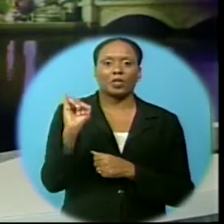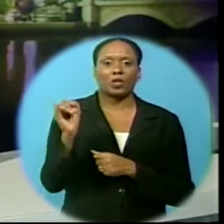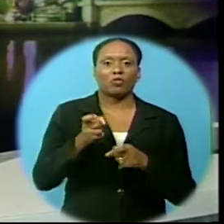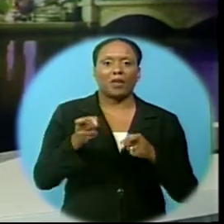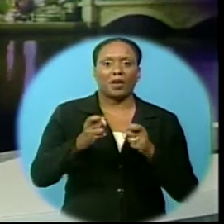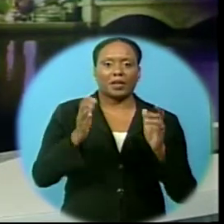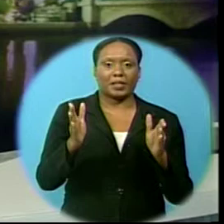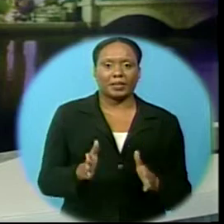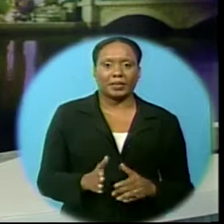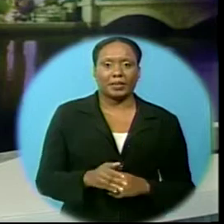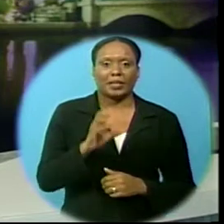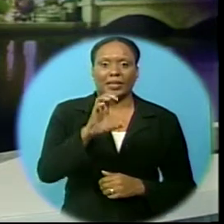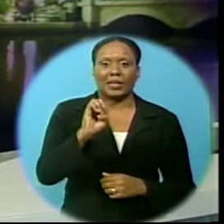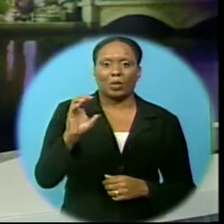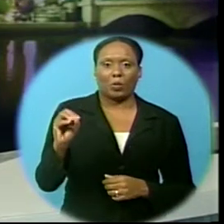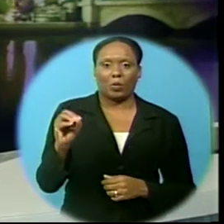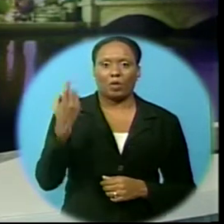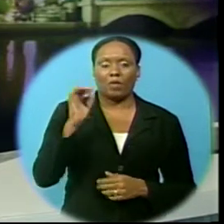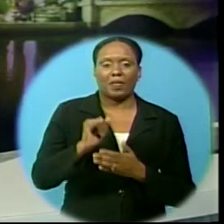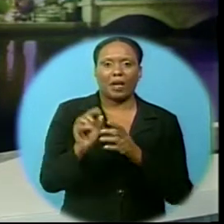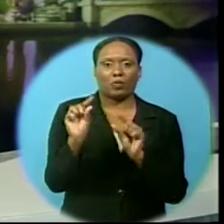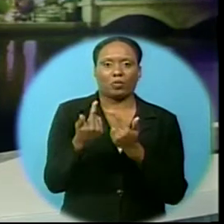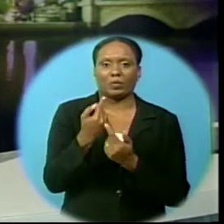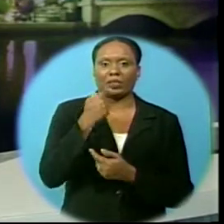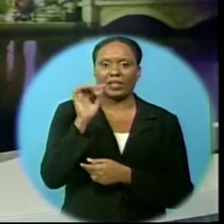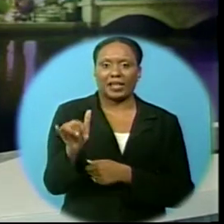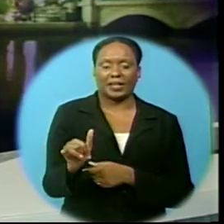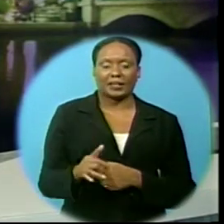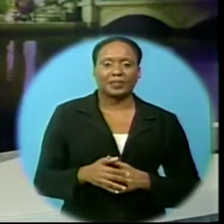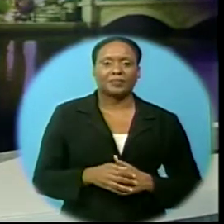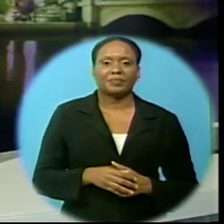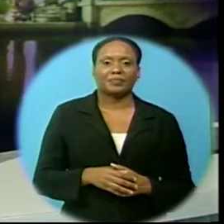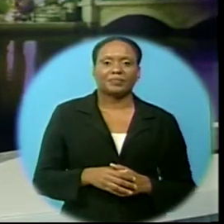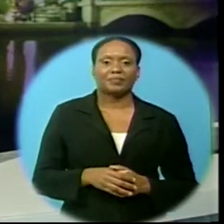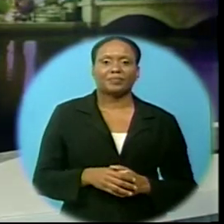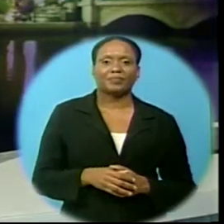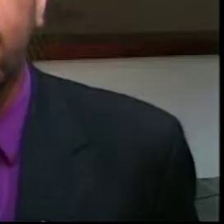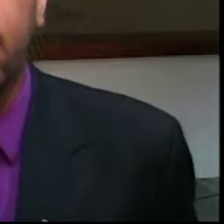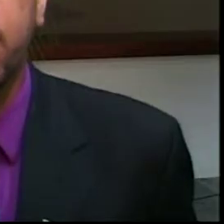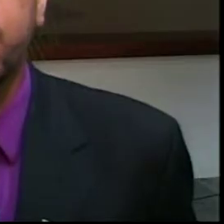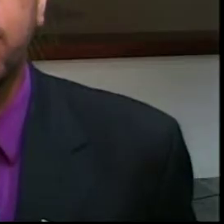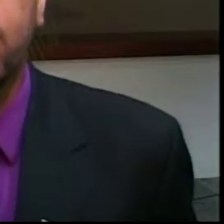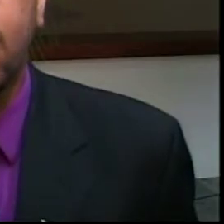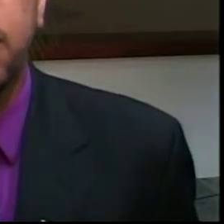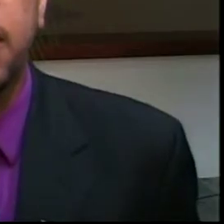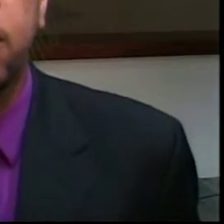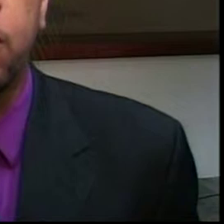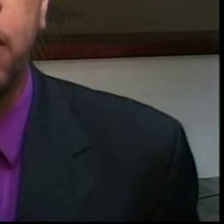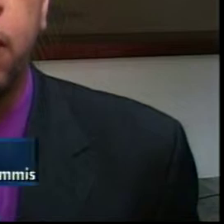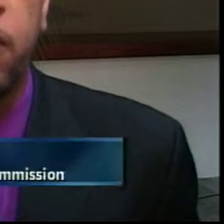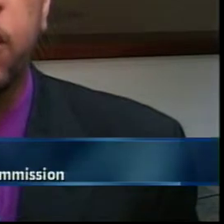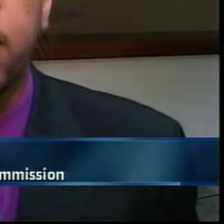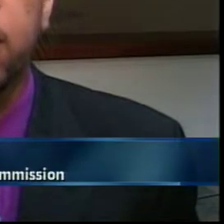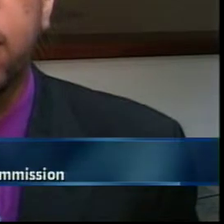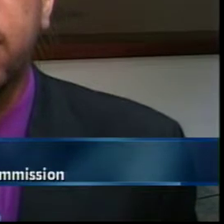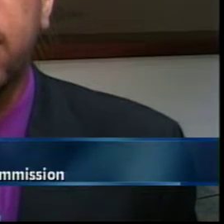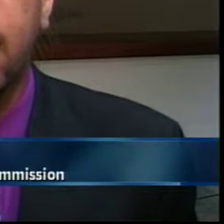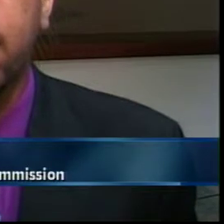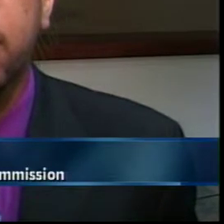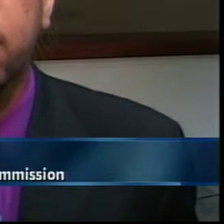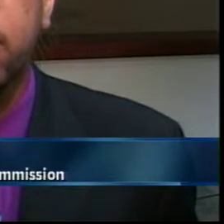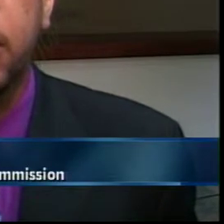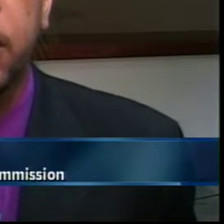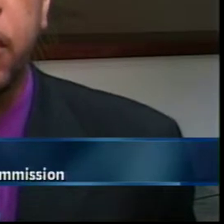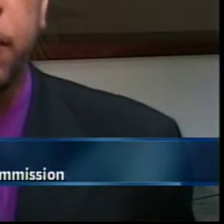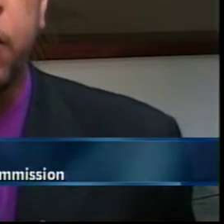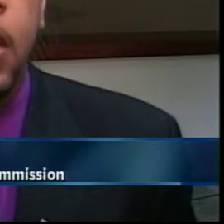Regulators. This according to Chief Executive Officer of the FSC, Randy Green. The FSC Barbados was nominated to be Vice President of the